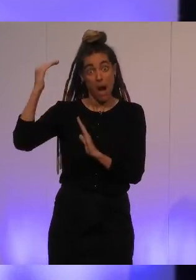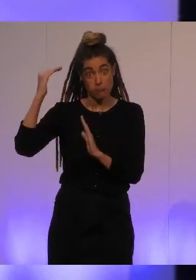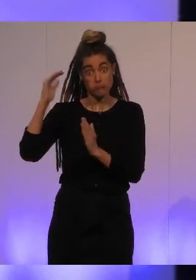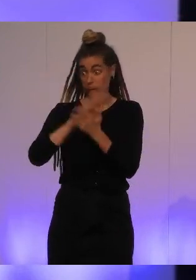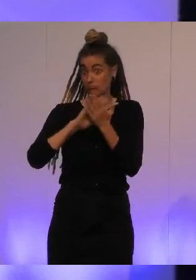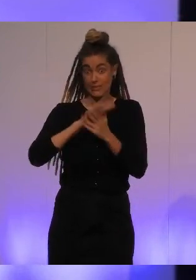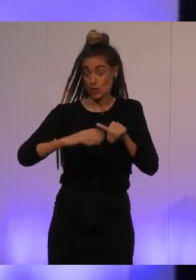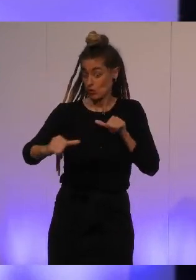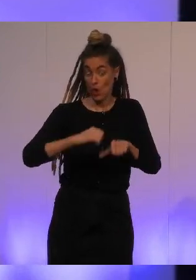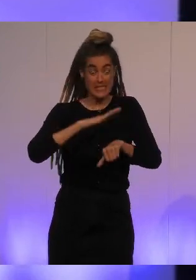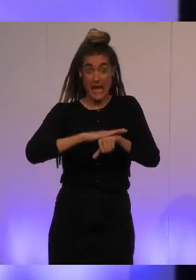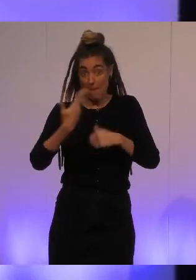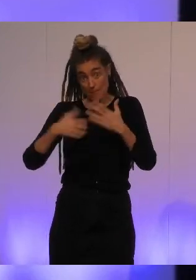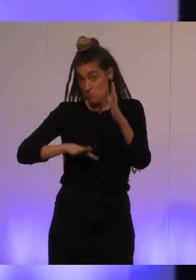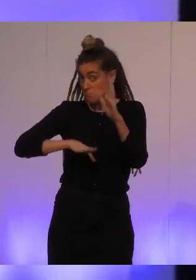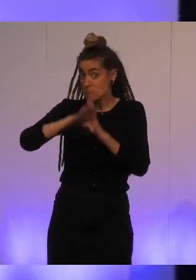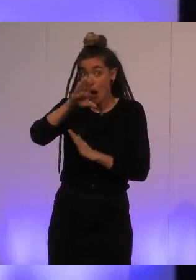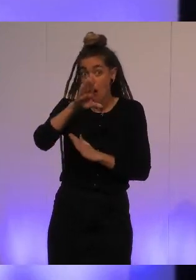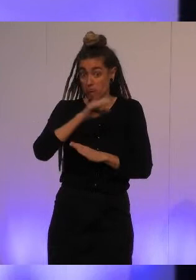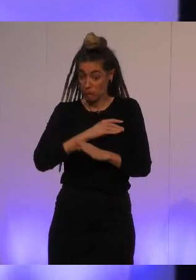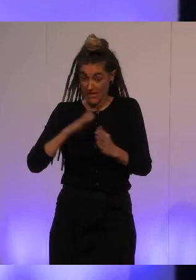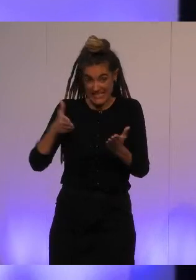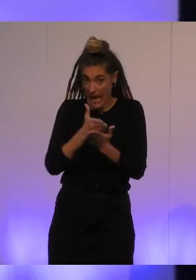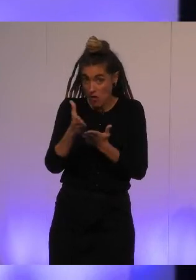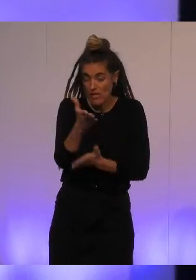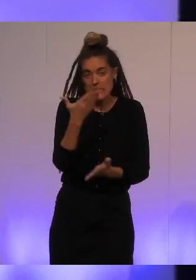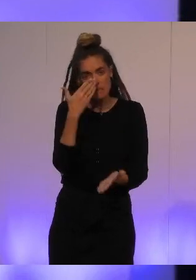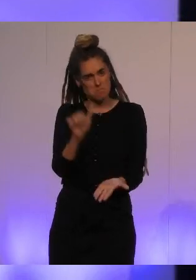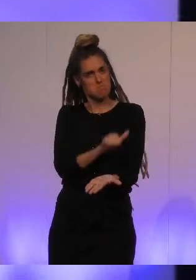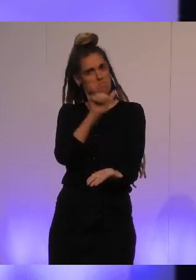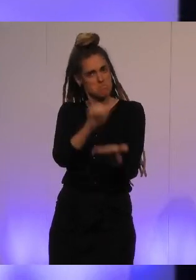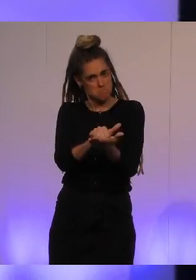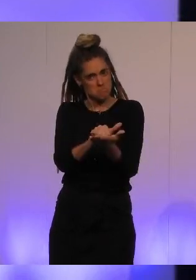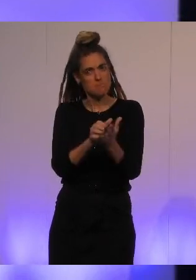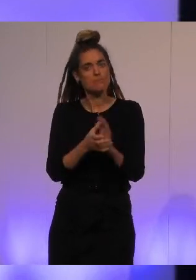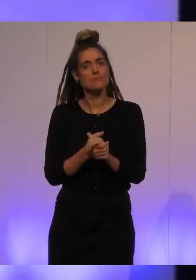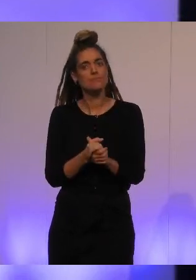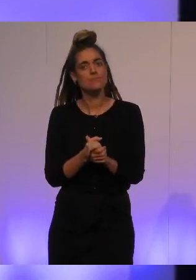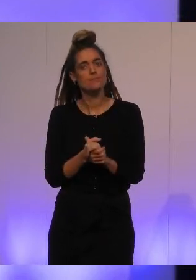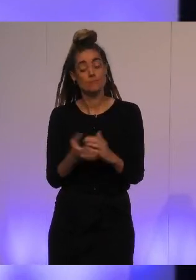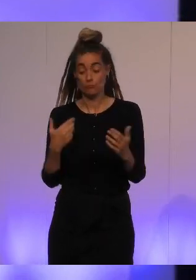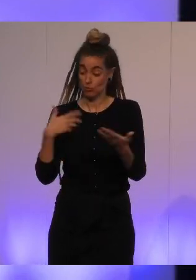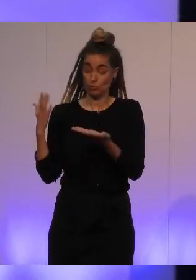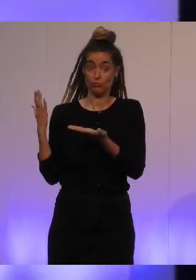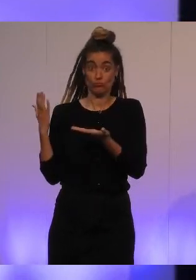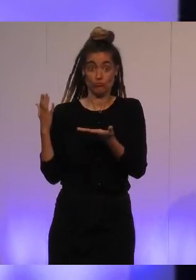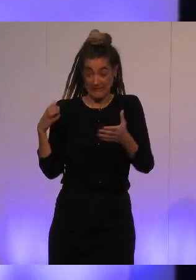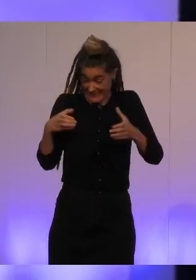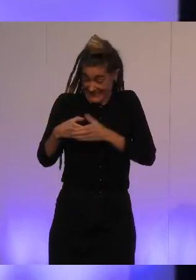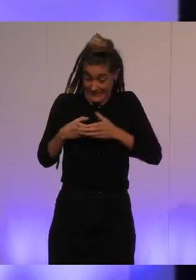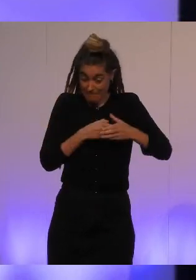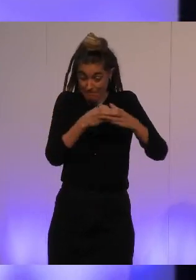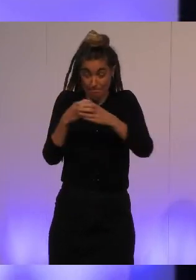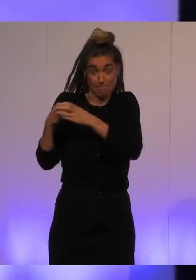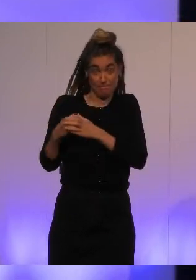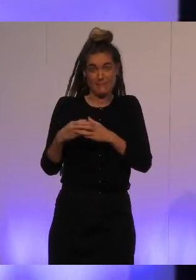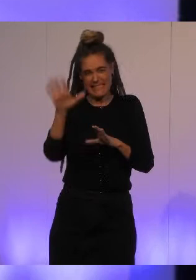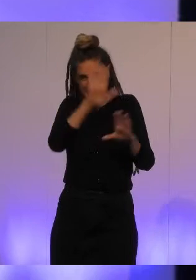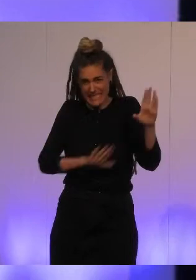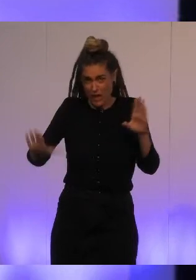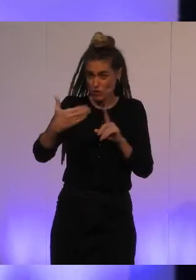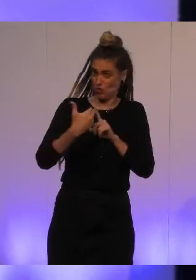time and are continuing to head in the right direction. Our teams have been recognised nationally.